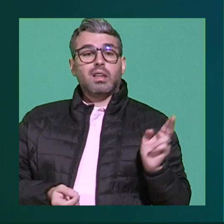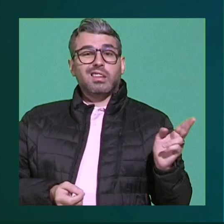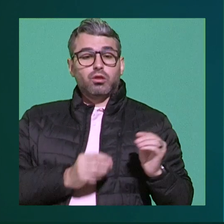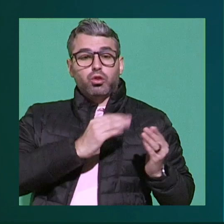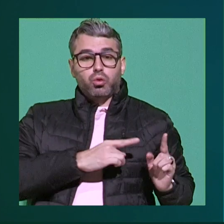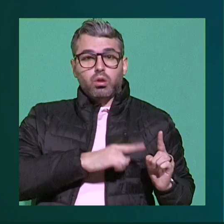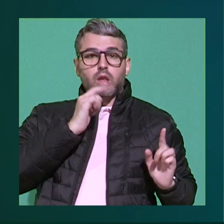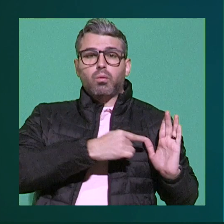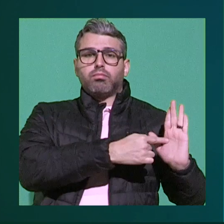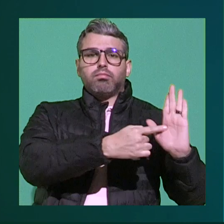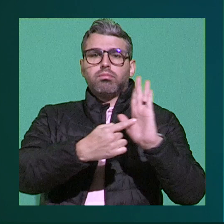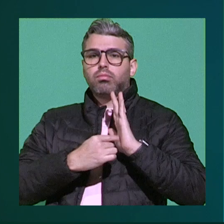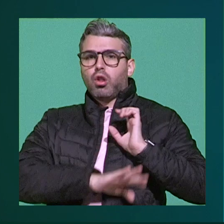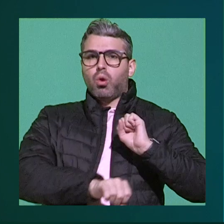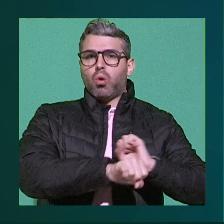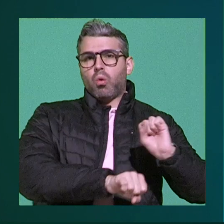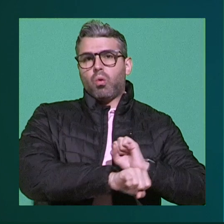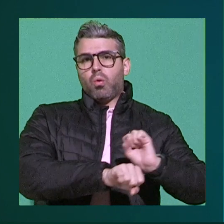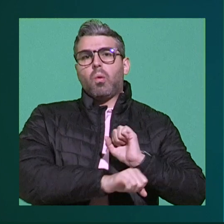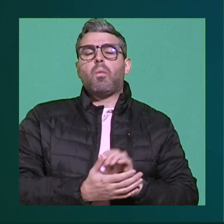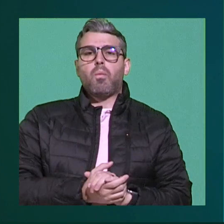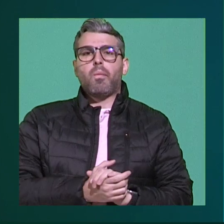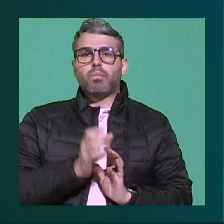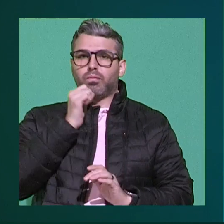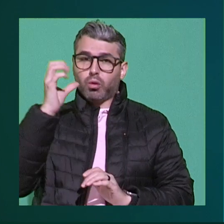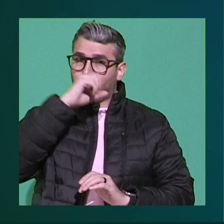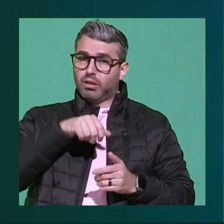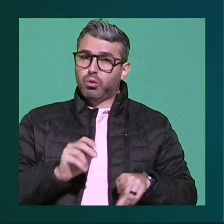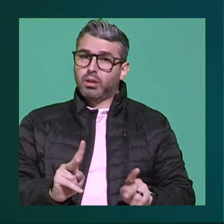present exhibits, websites, documentaries, and essays. Don't miss out.